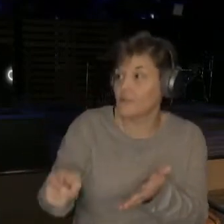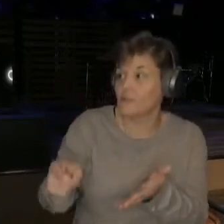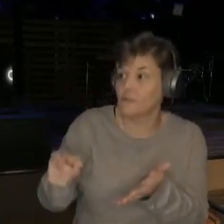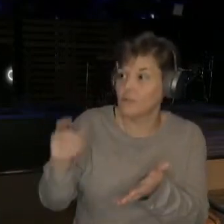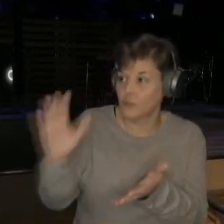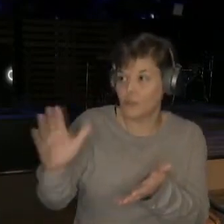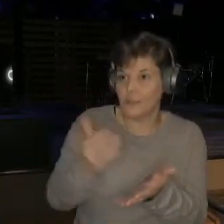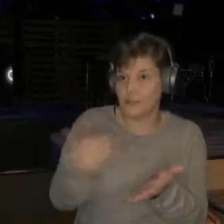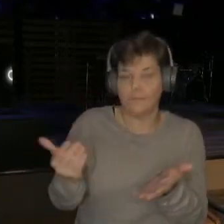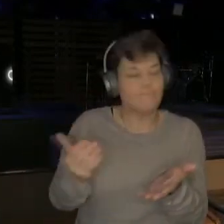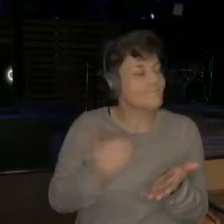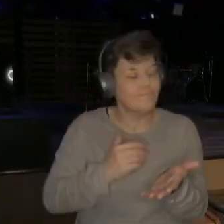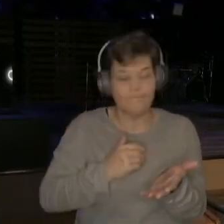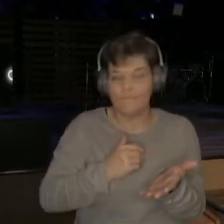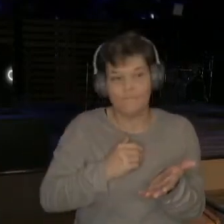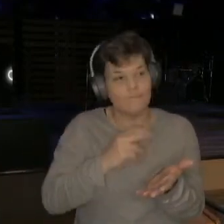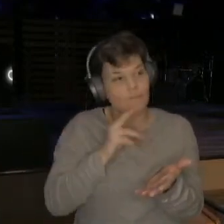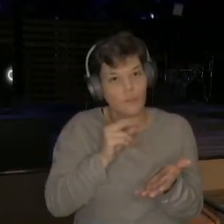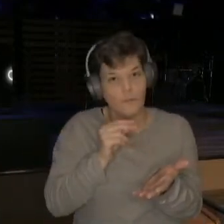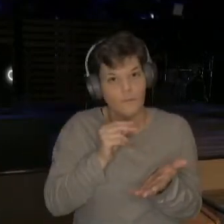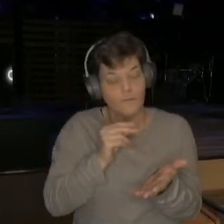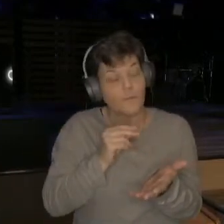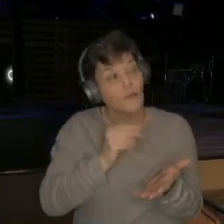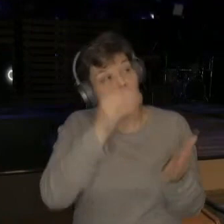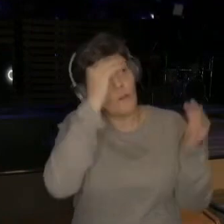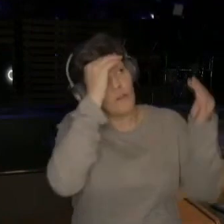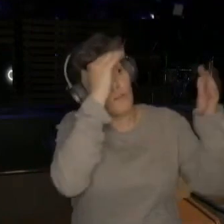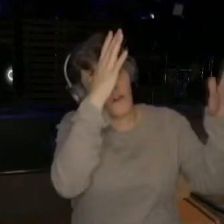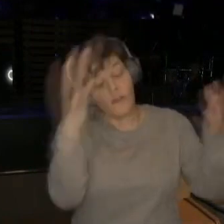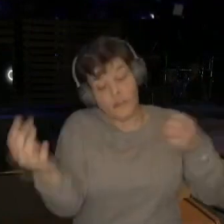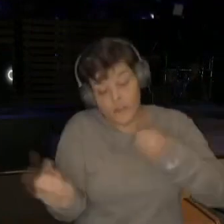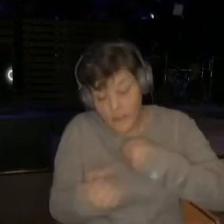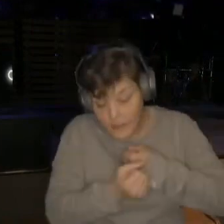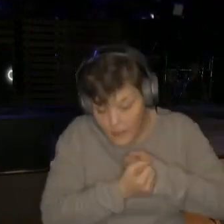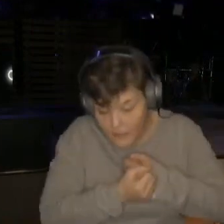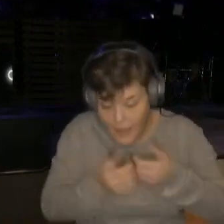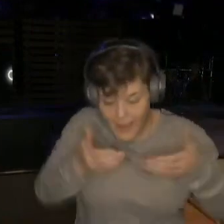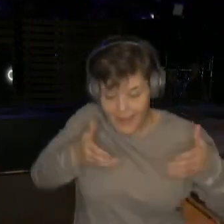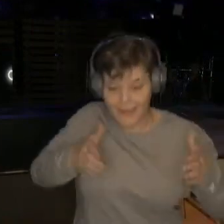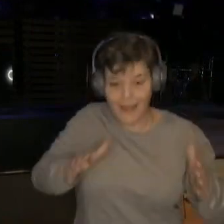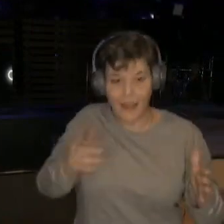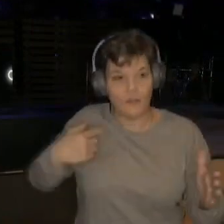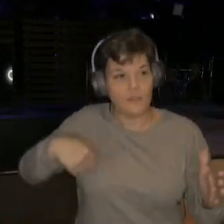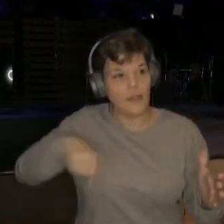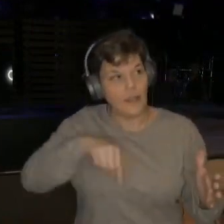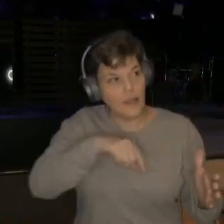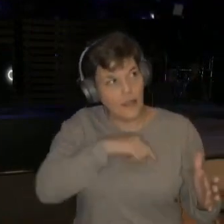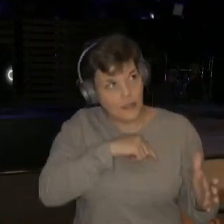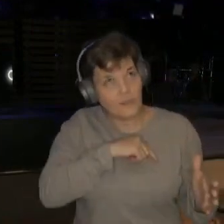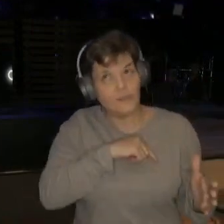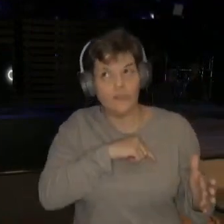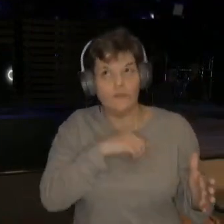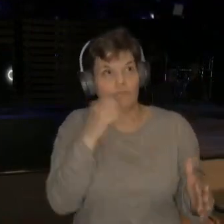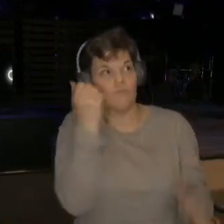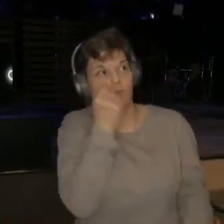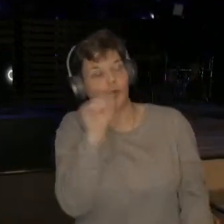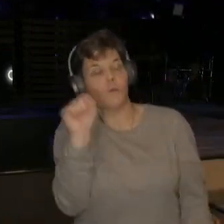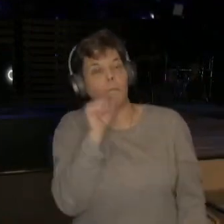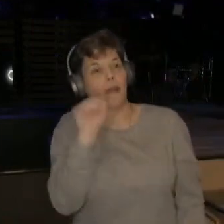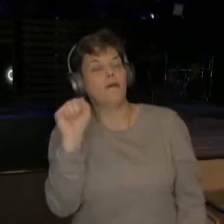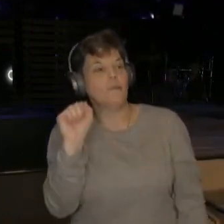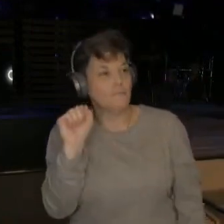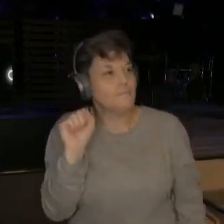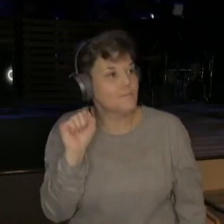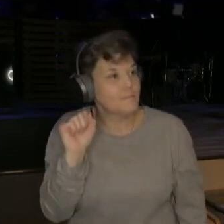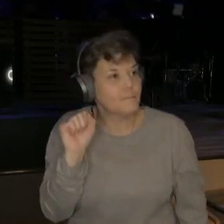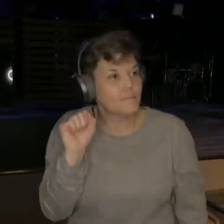His love allowed rebellion, and in some sense allowed human will. The father